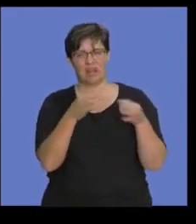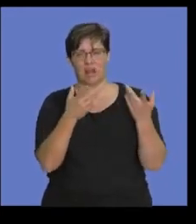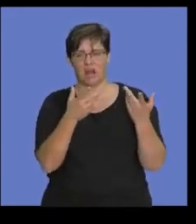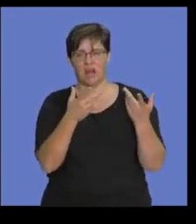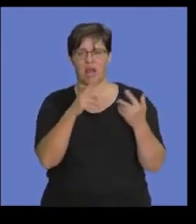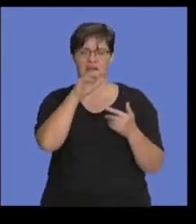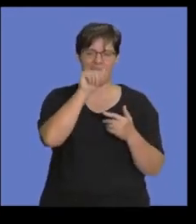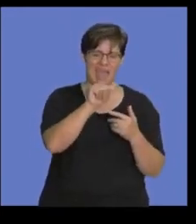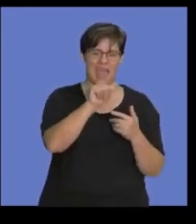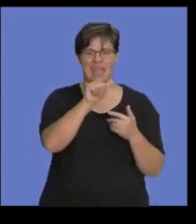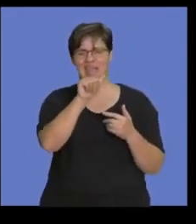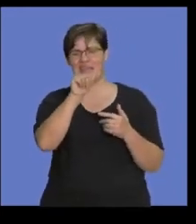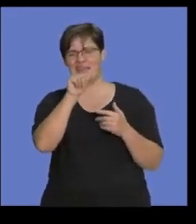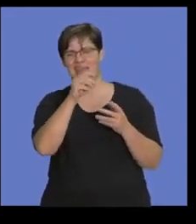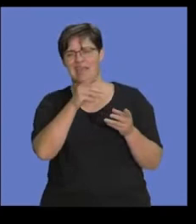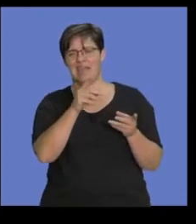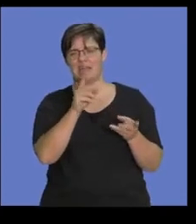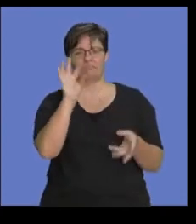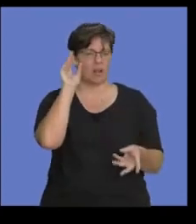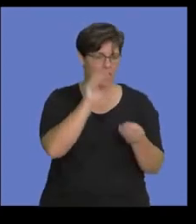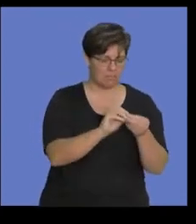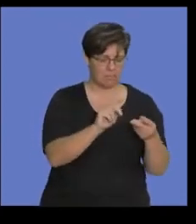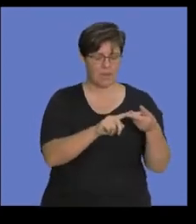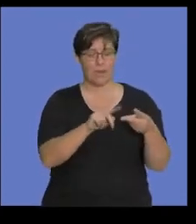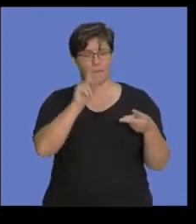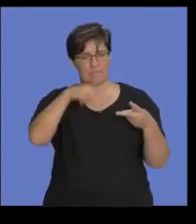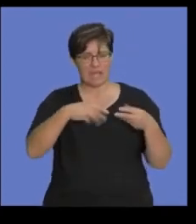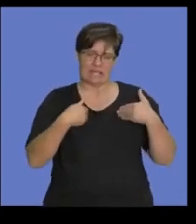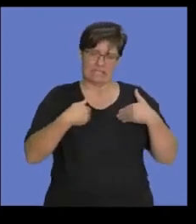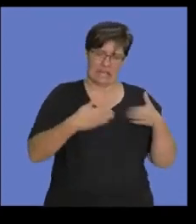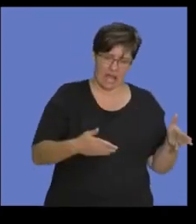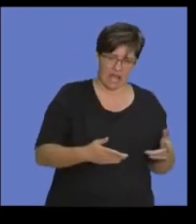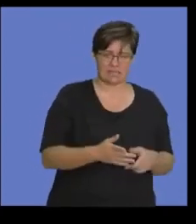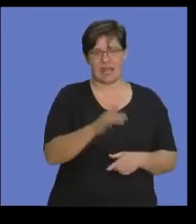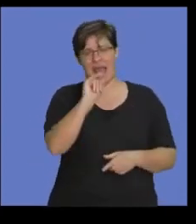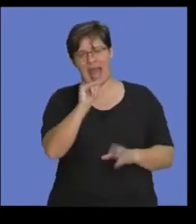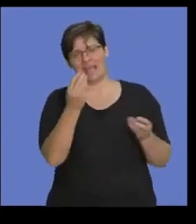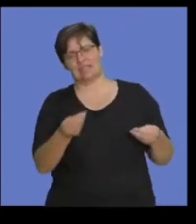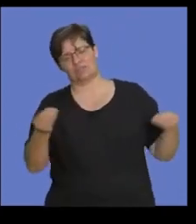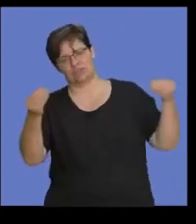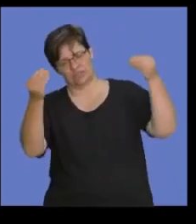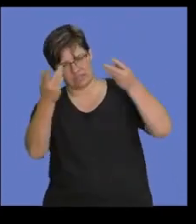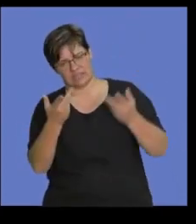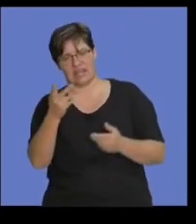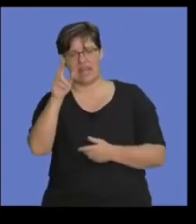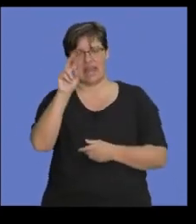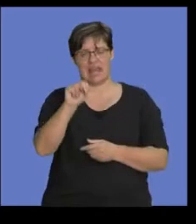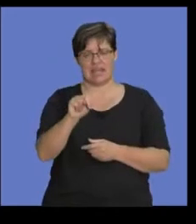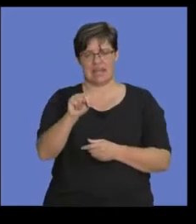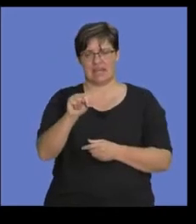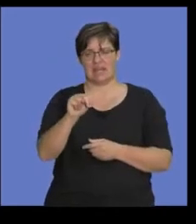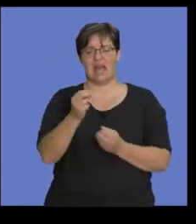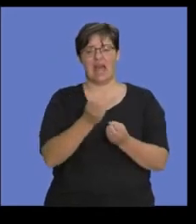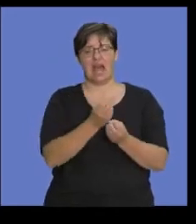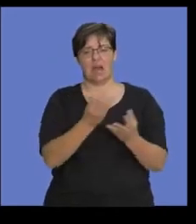the letters will be: A is an accumulated, P is the principal, I will be the interest, and then N